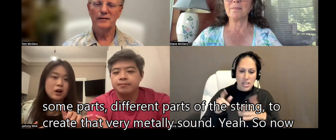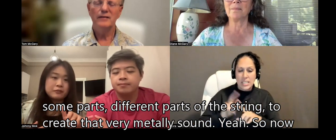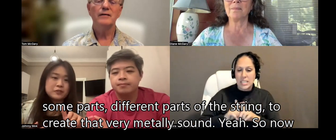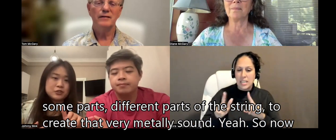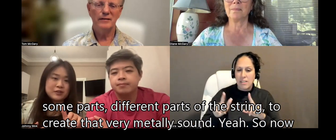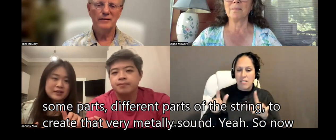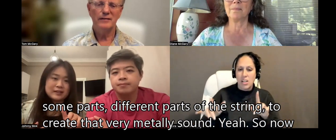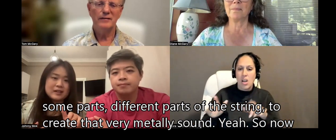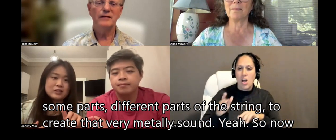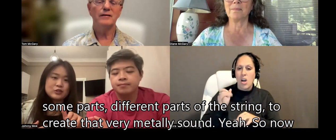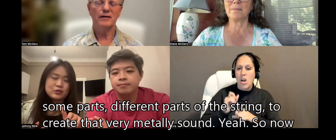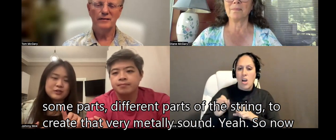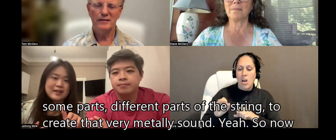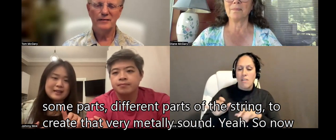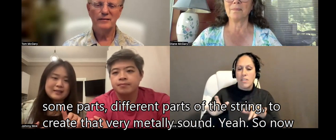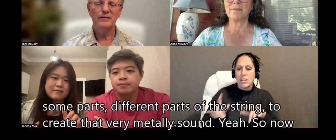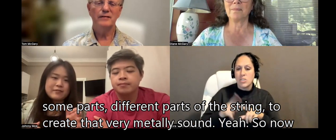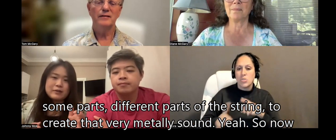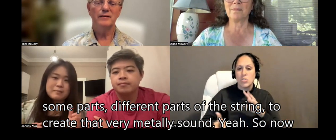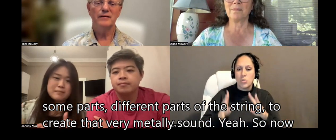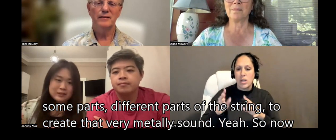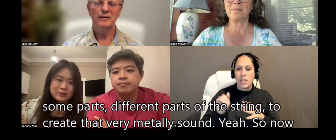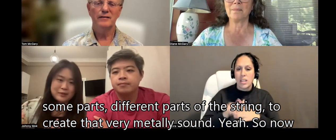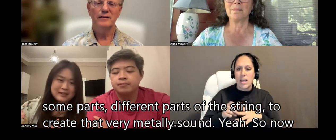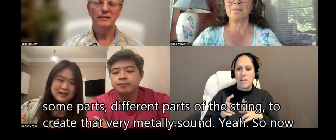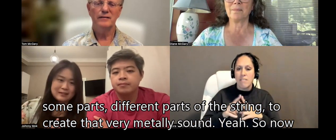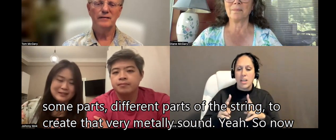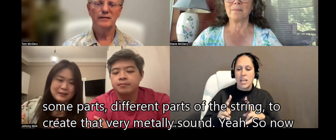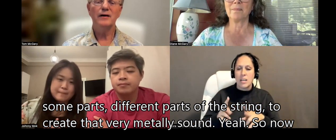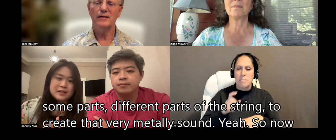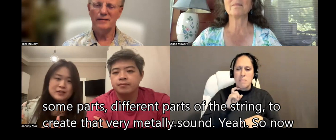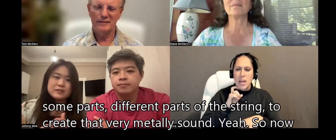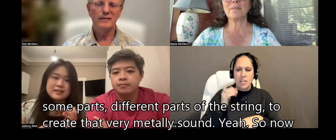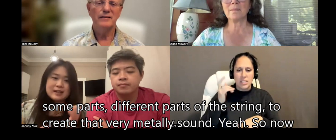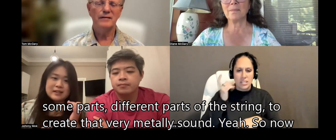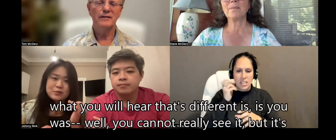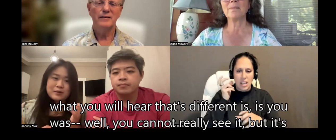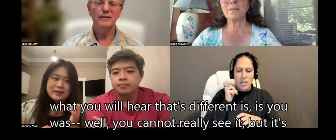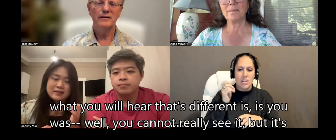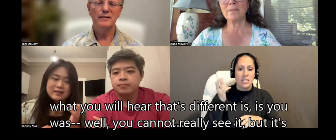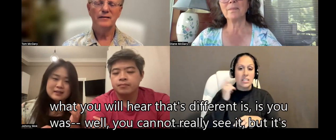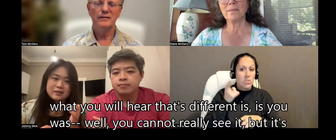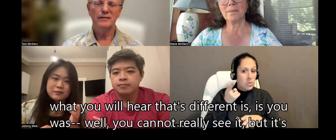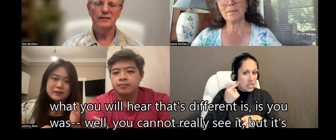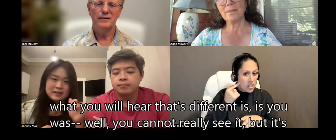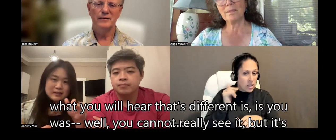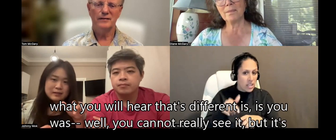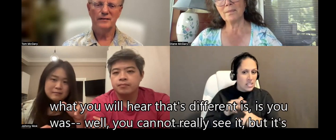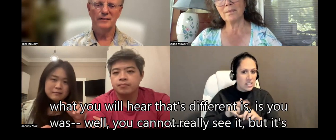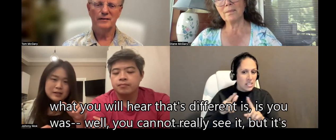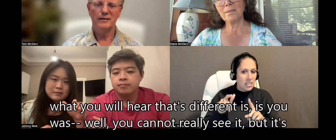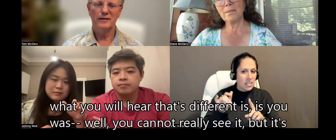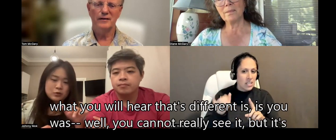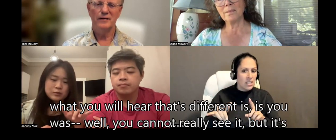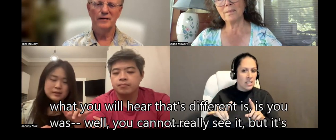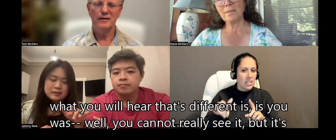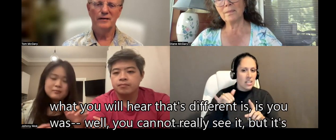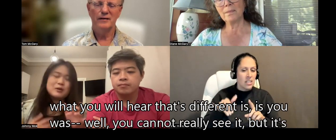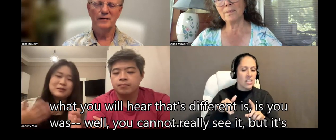parts off the string to yeah. create that very metal-y sound. Yeah. So the sound that you will hear that's different